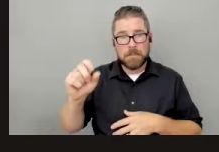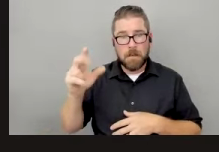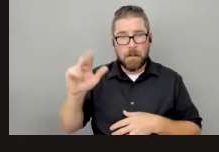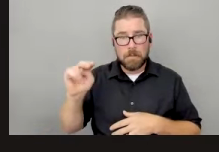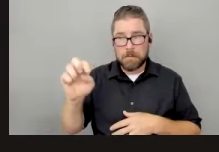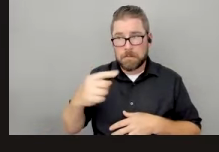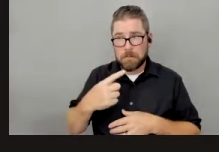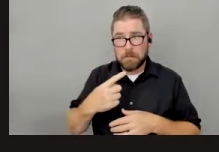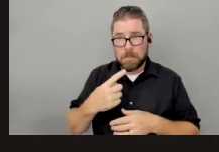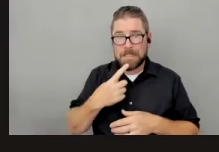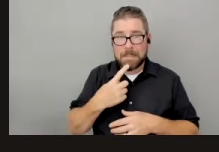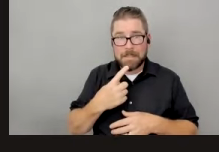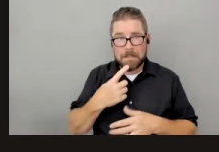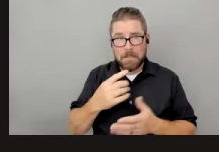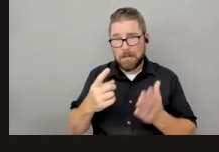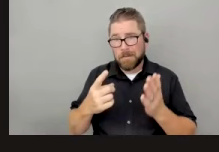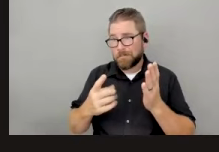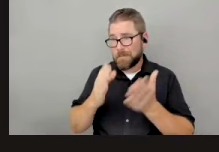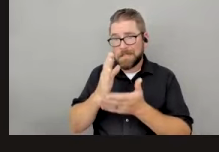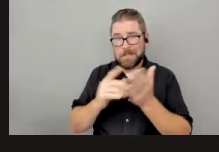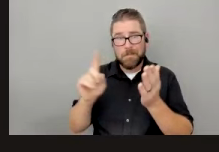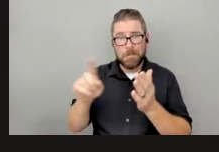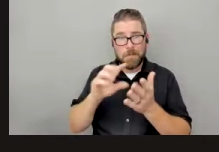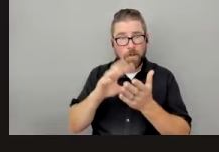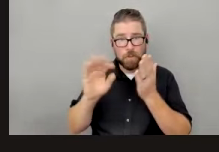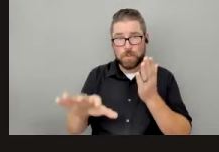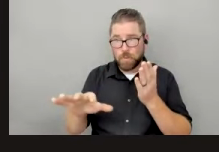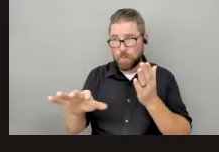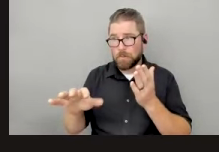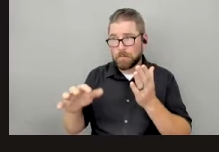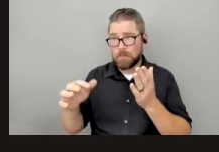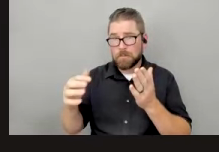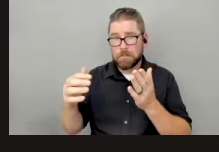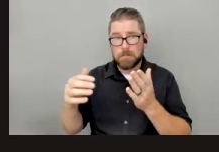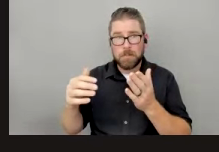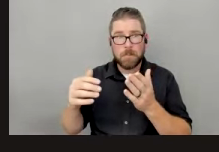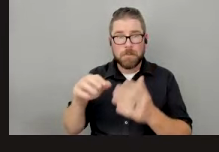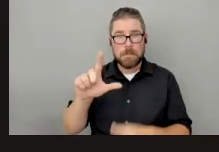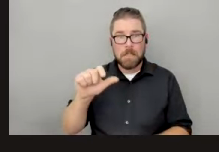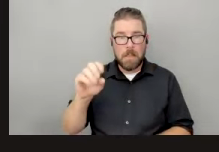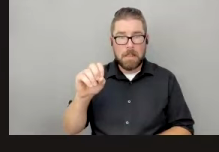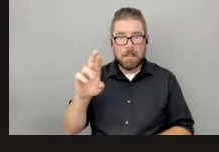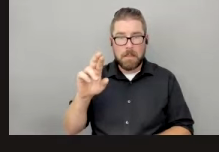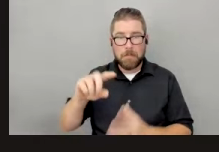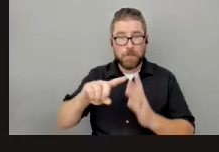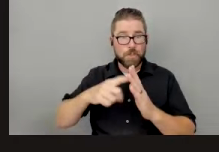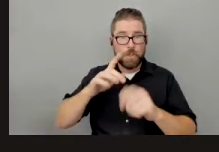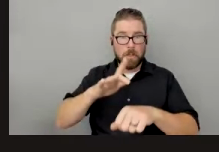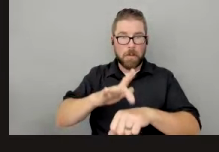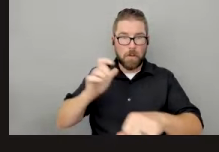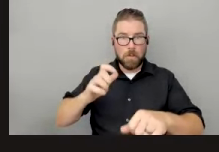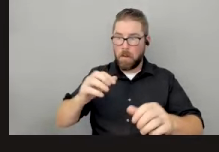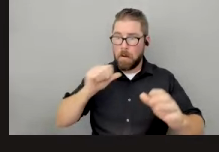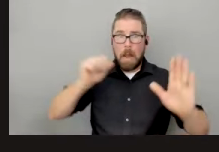who, were in labor earlier than what they had anticipated, and they had missed